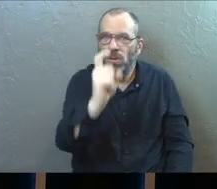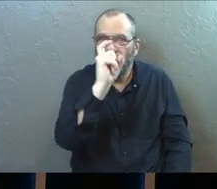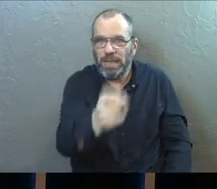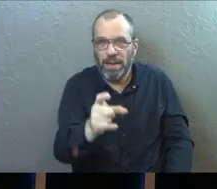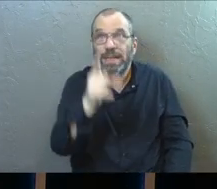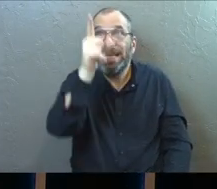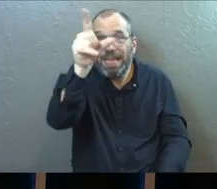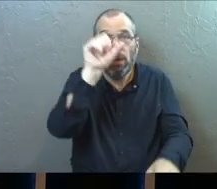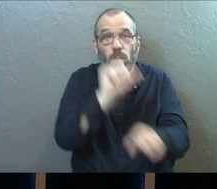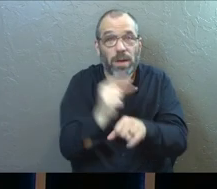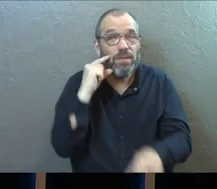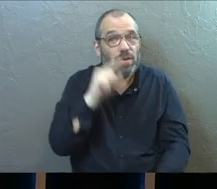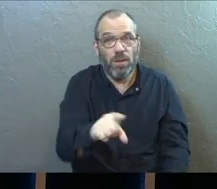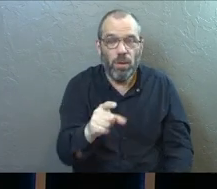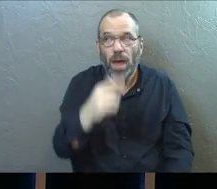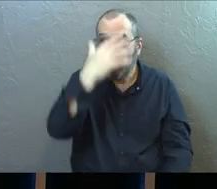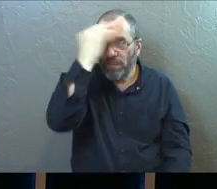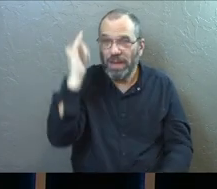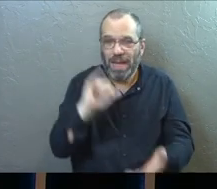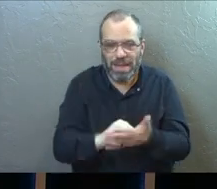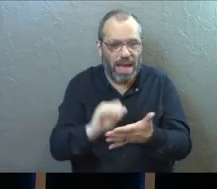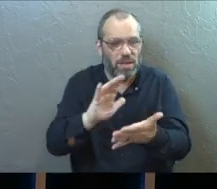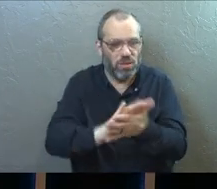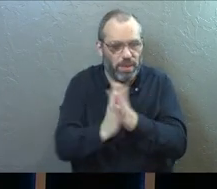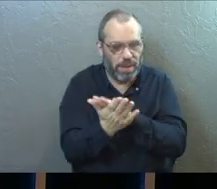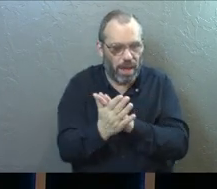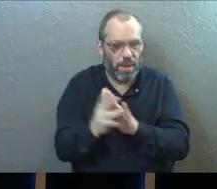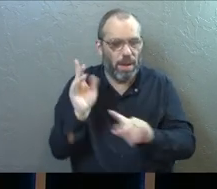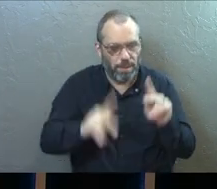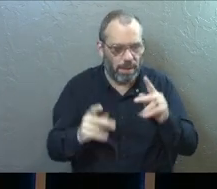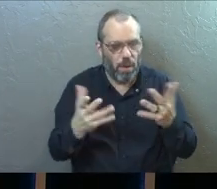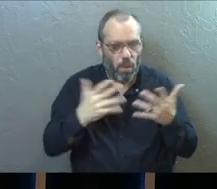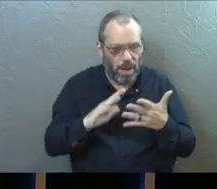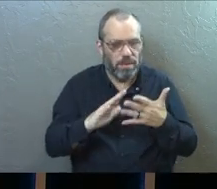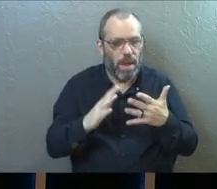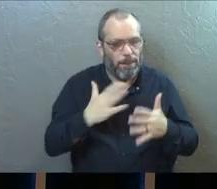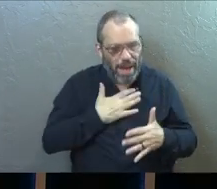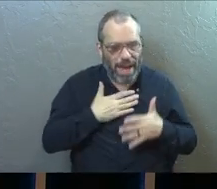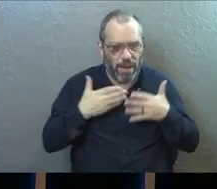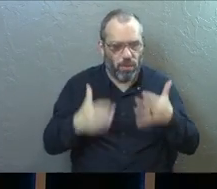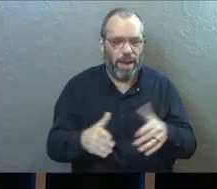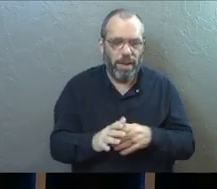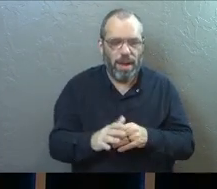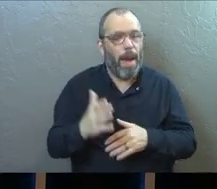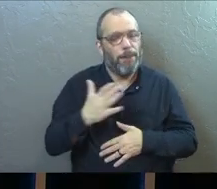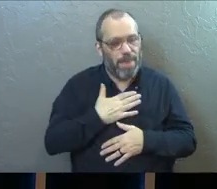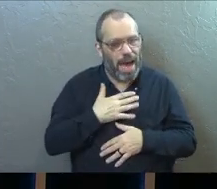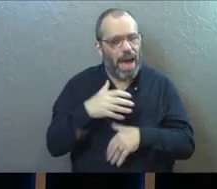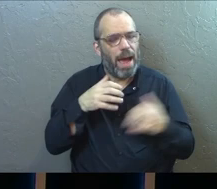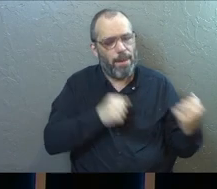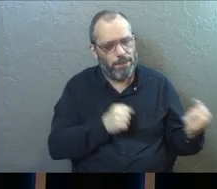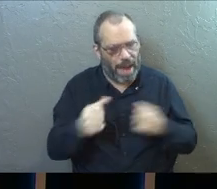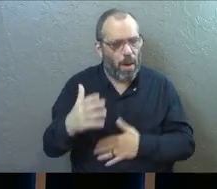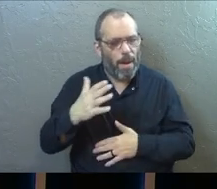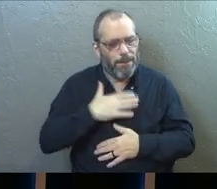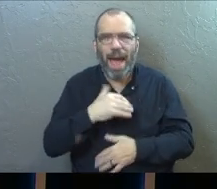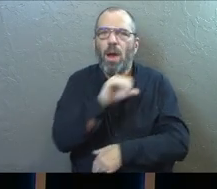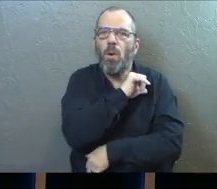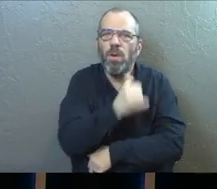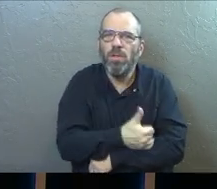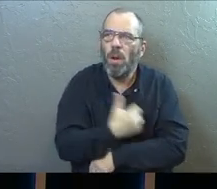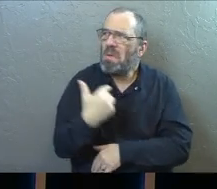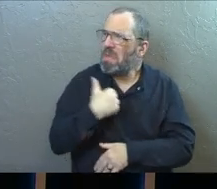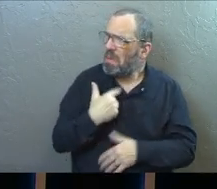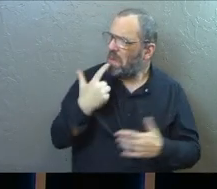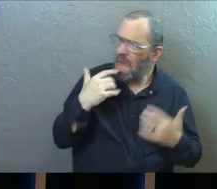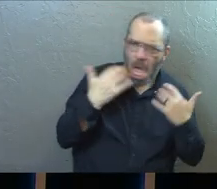has done the work for us. And we often forget this and attempt to become the people that God has called us to be our own way, in our own power, in our own authority that we think